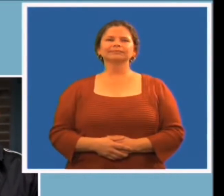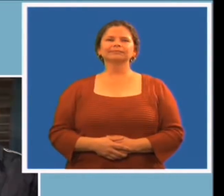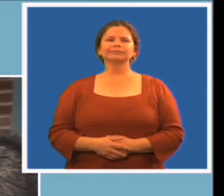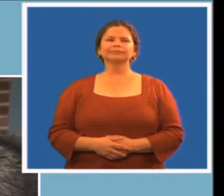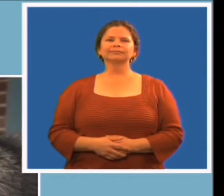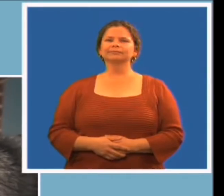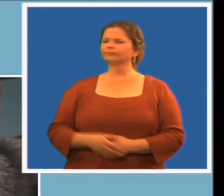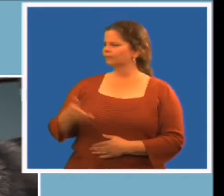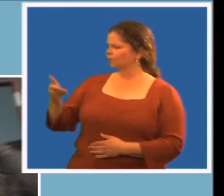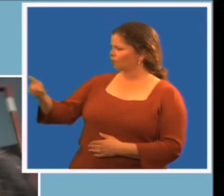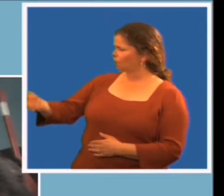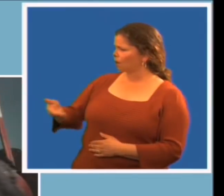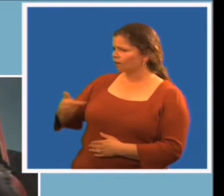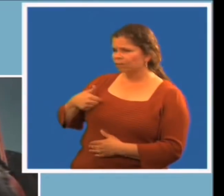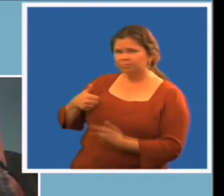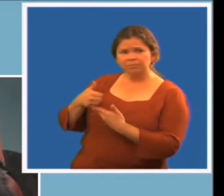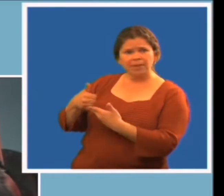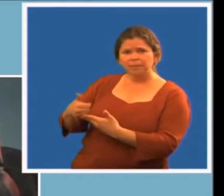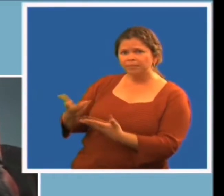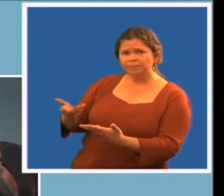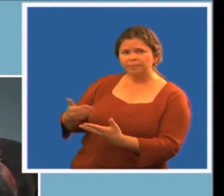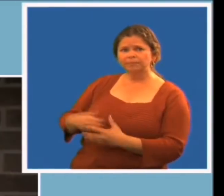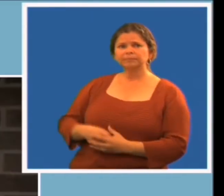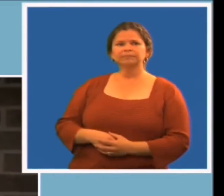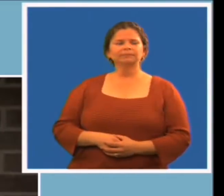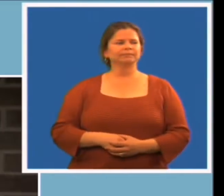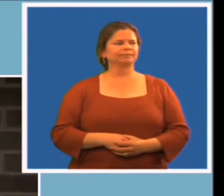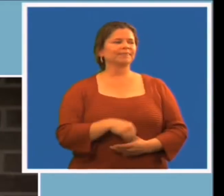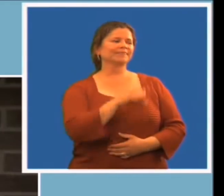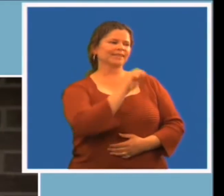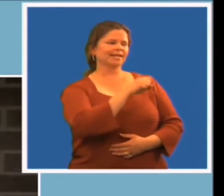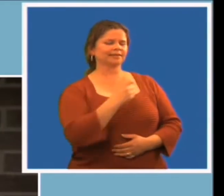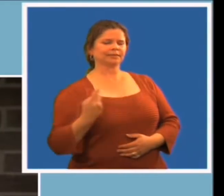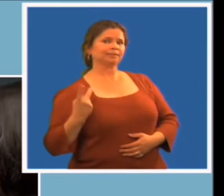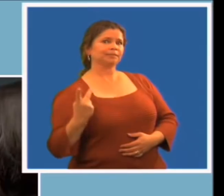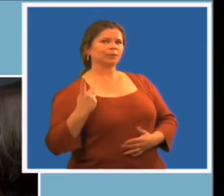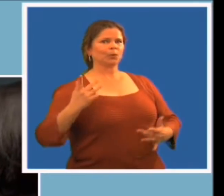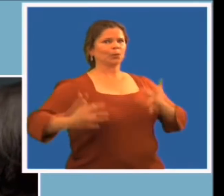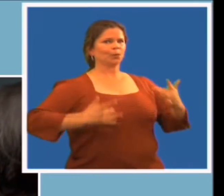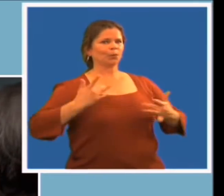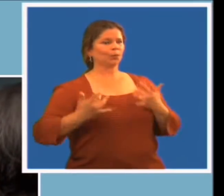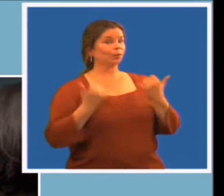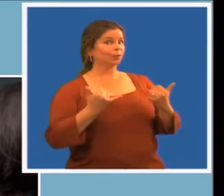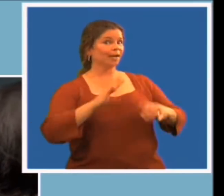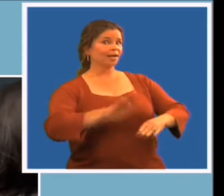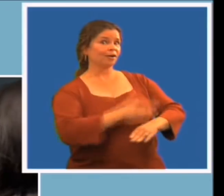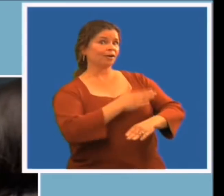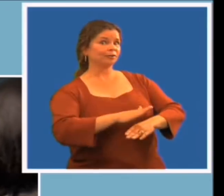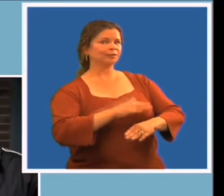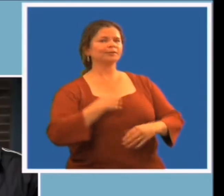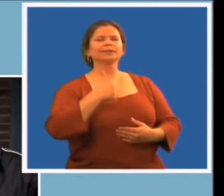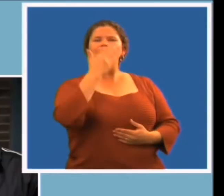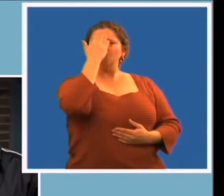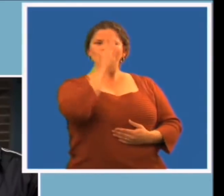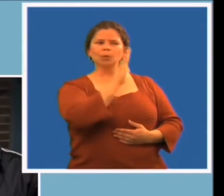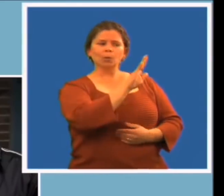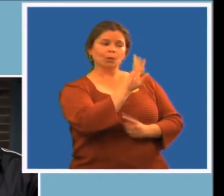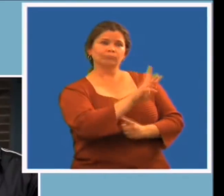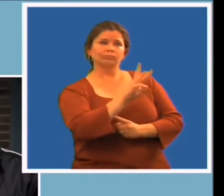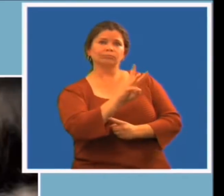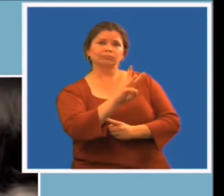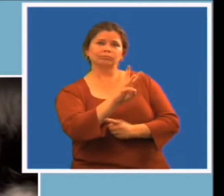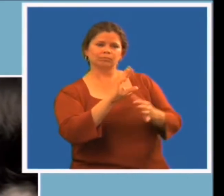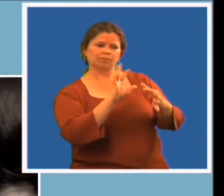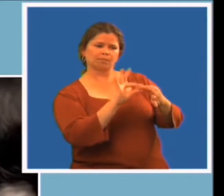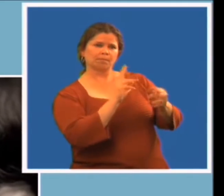from your website that it's free. Thank you for letting us know. My husband and I just need 2 seats together. If you could direct us, my husband can guide me to my